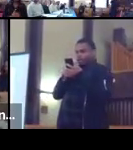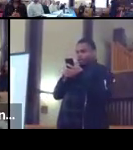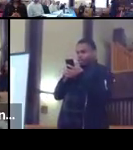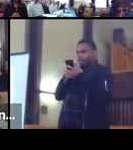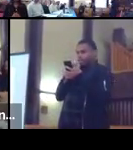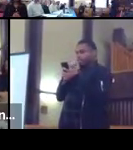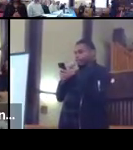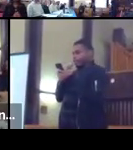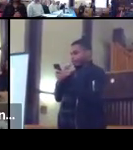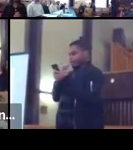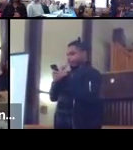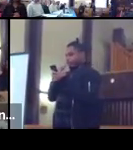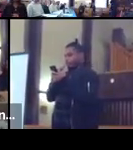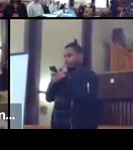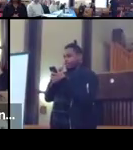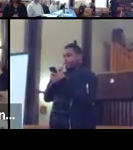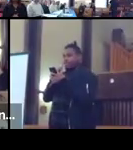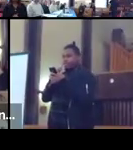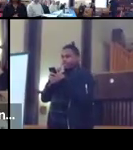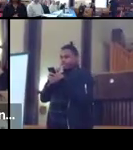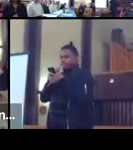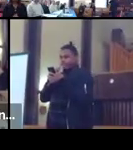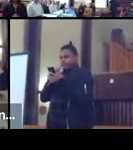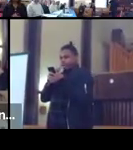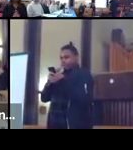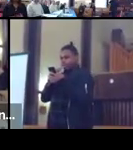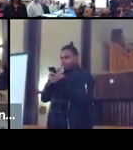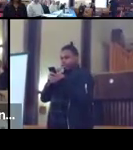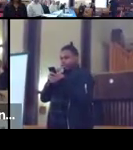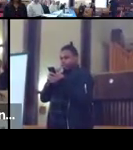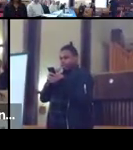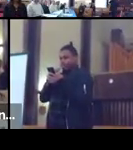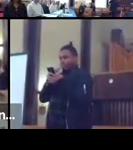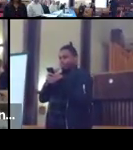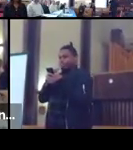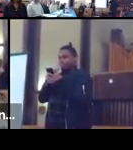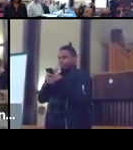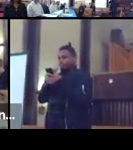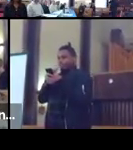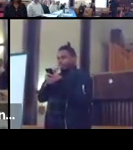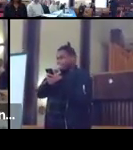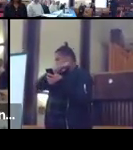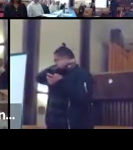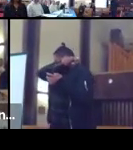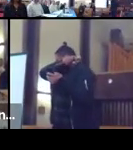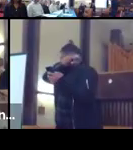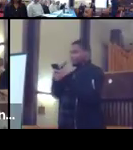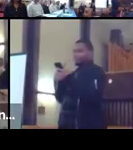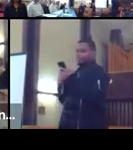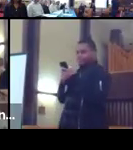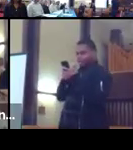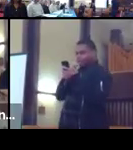I have been involved with neighborhood planning for 2 years and an ambassador for almost 2 years.